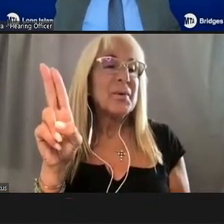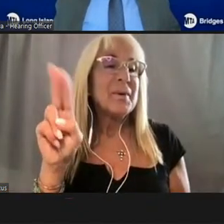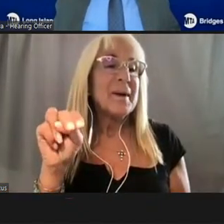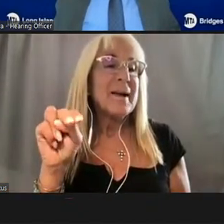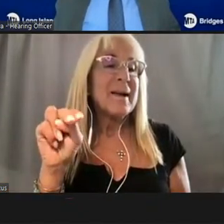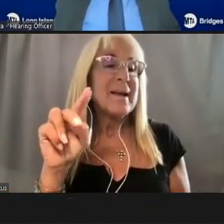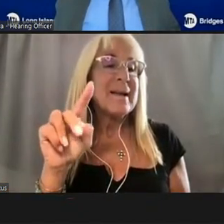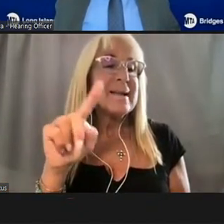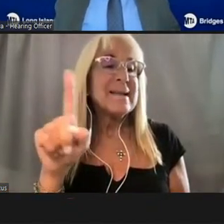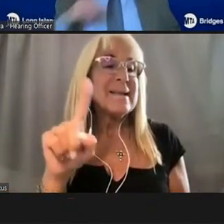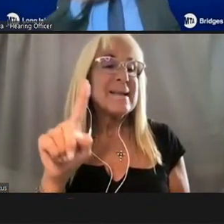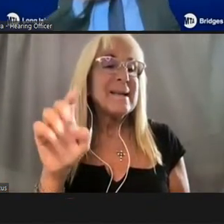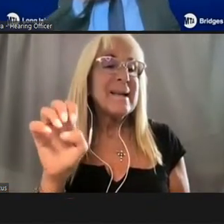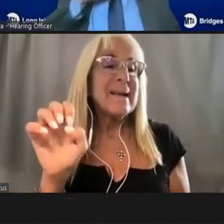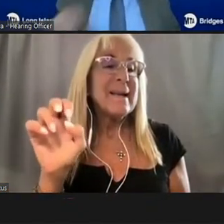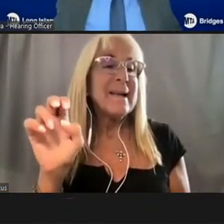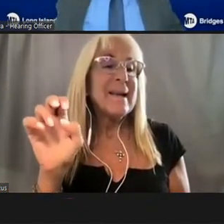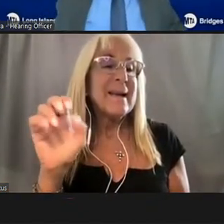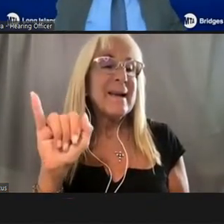Catherine freed